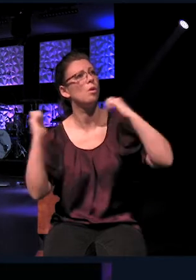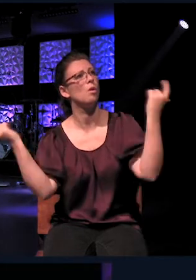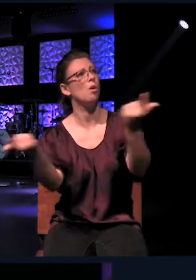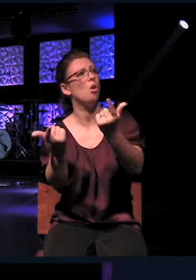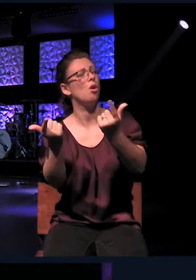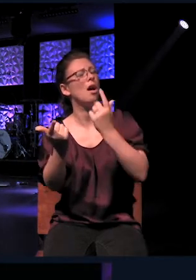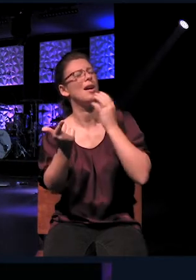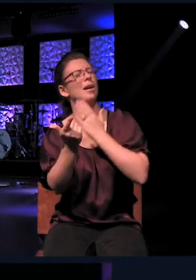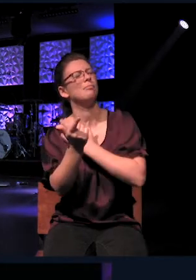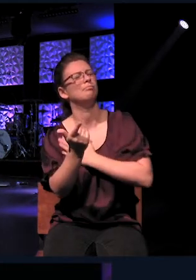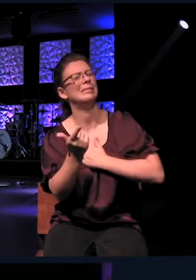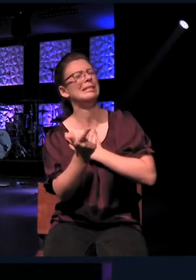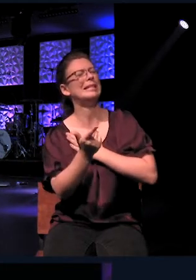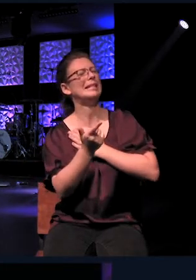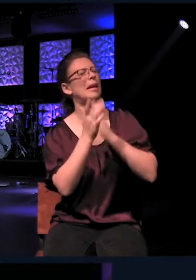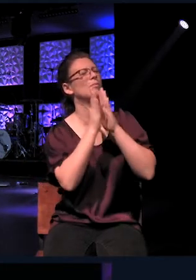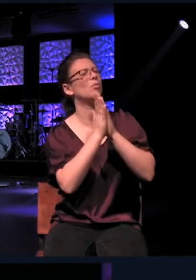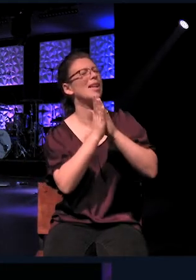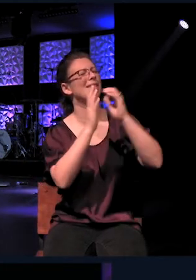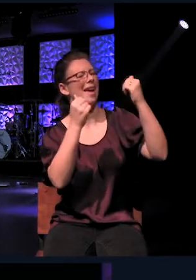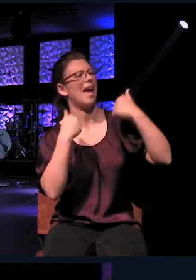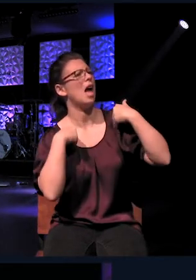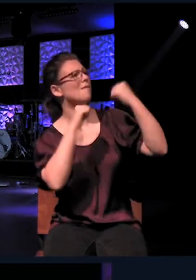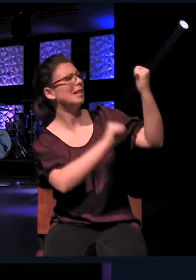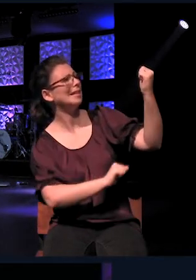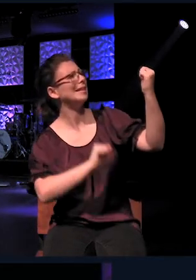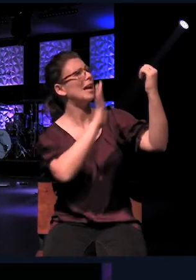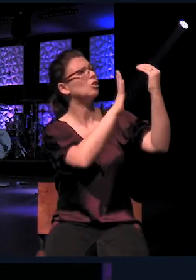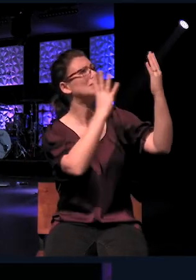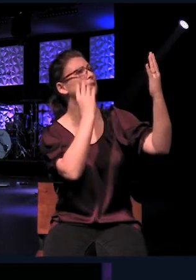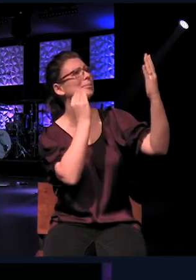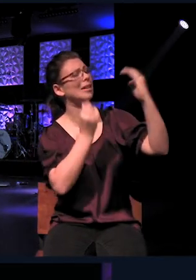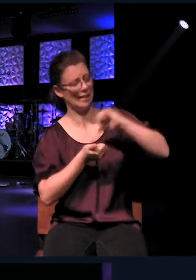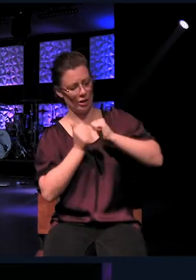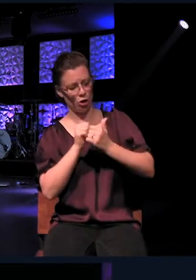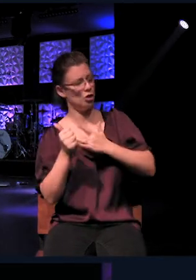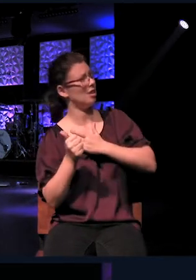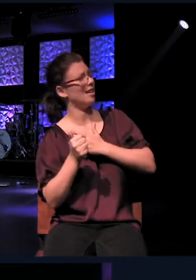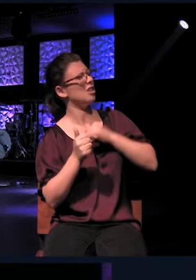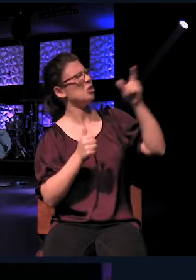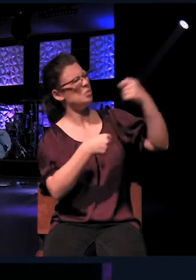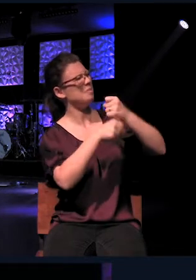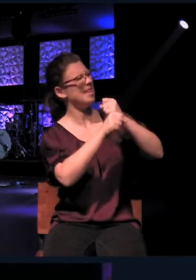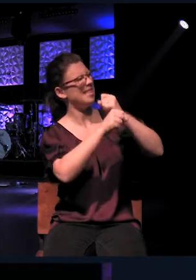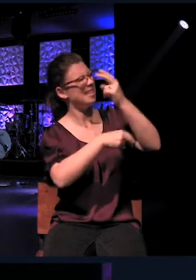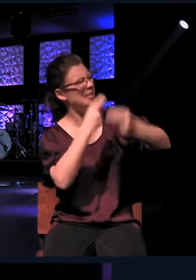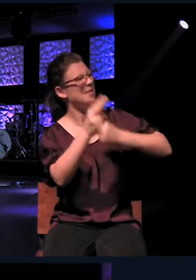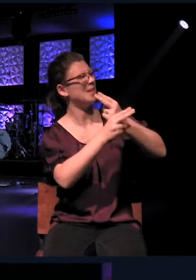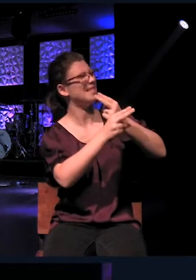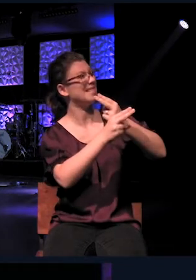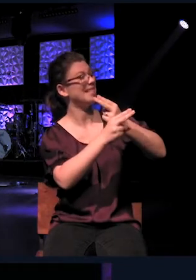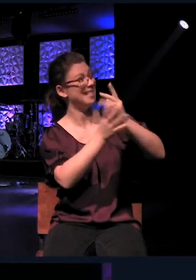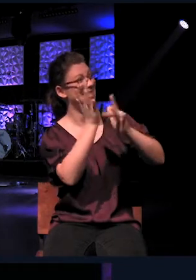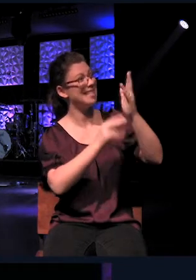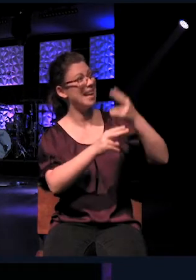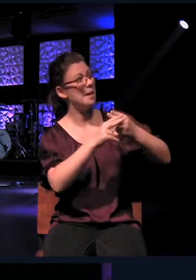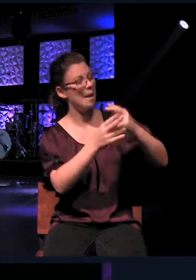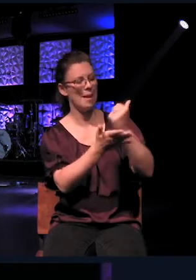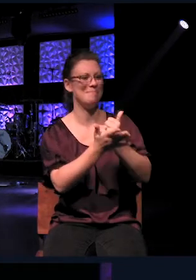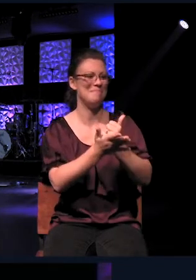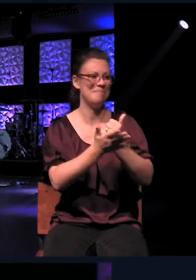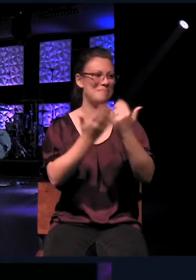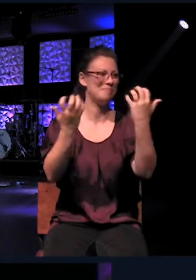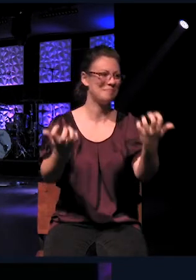and an experience with you, the creator of the universe. In Jesus' name, amen. You may be